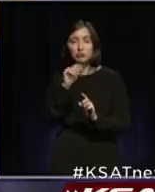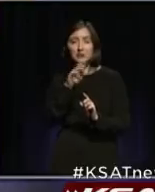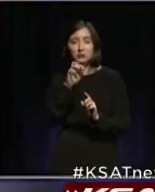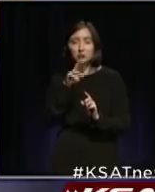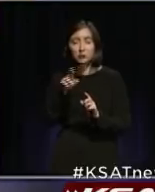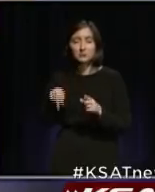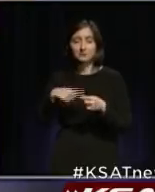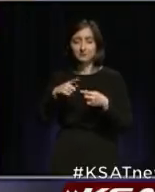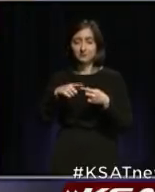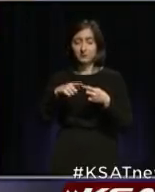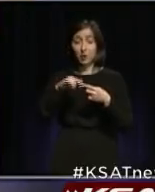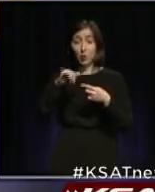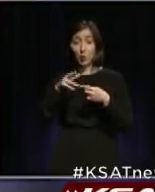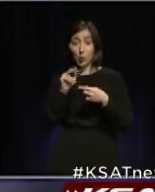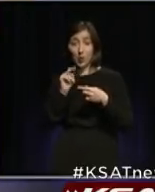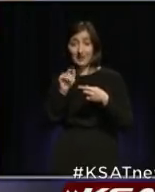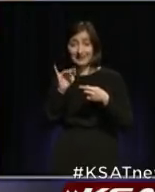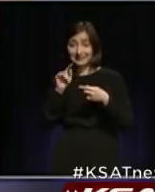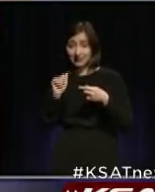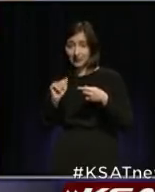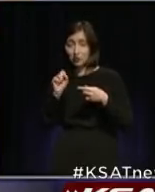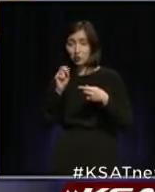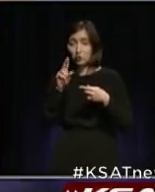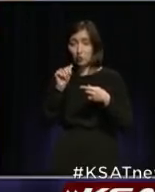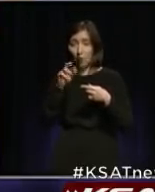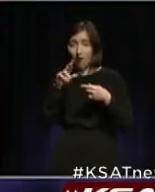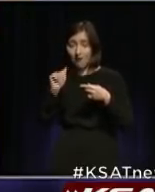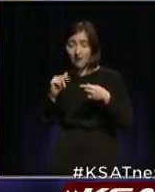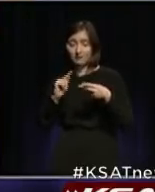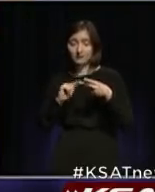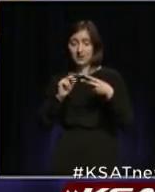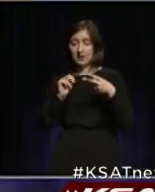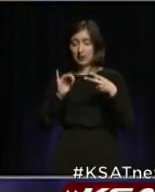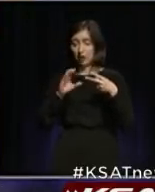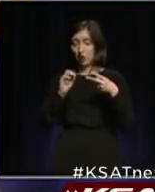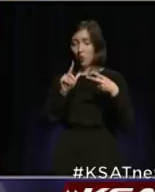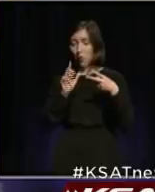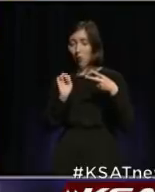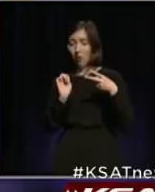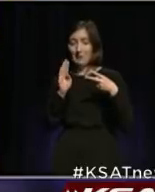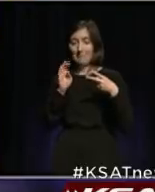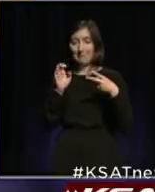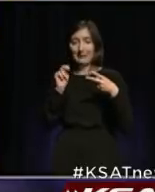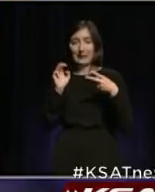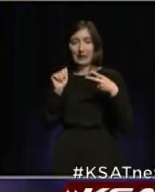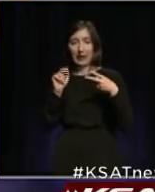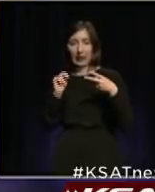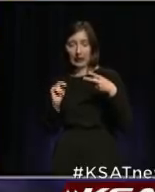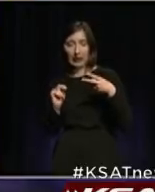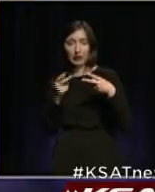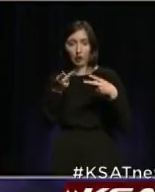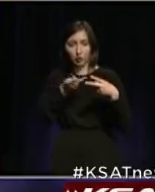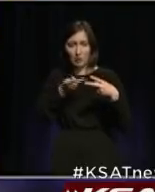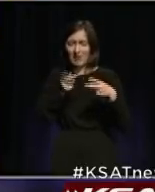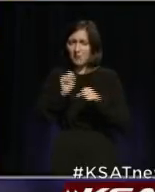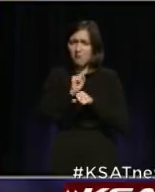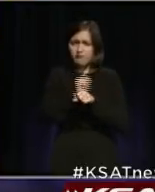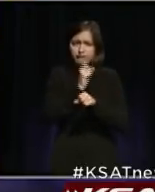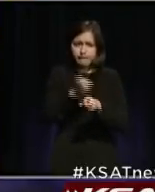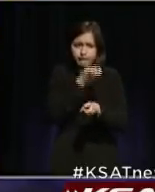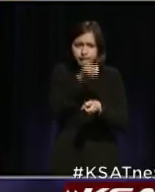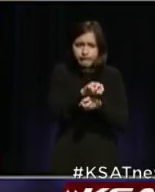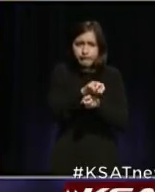Beenan for your dedication to our community efforts and keeping us all safe and healthy. Our contact tracers have been out there working incredible